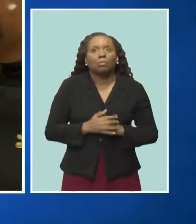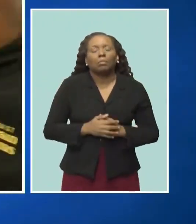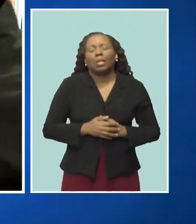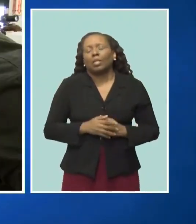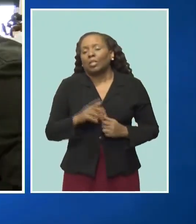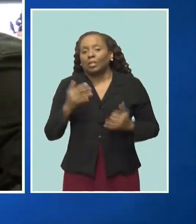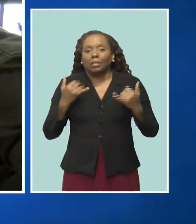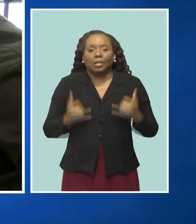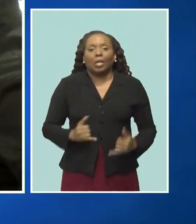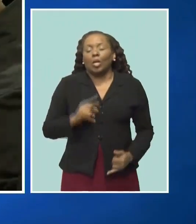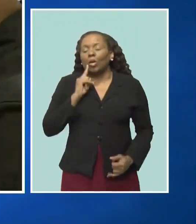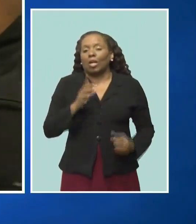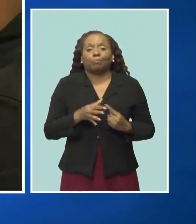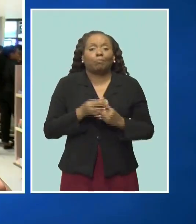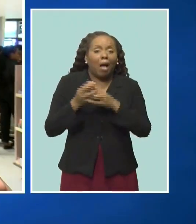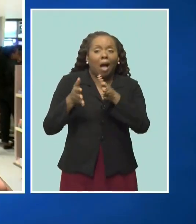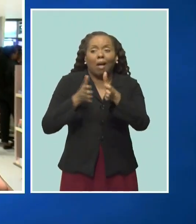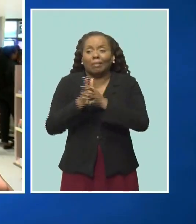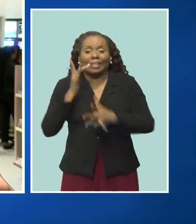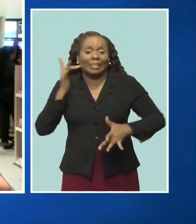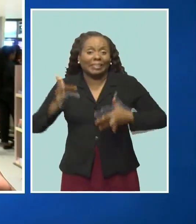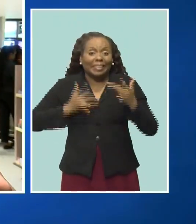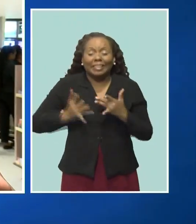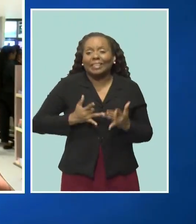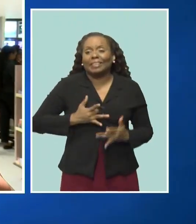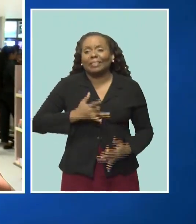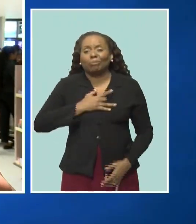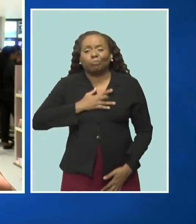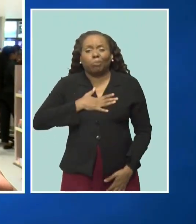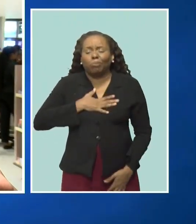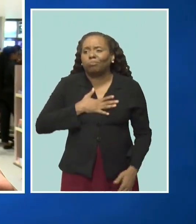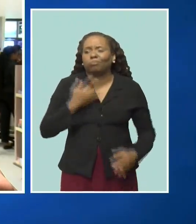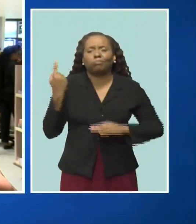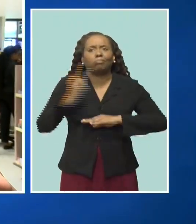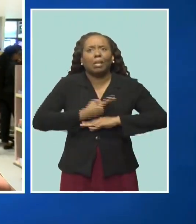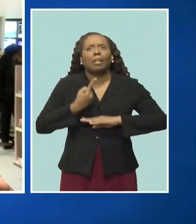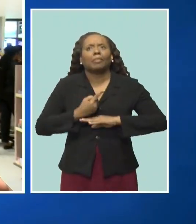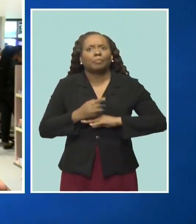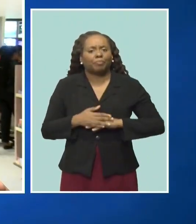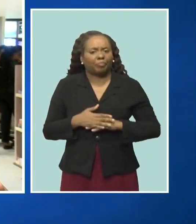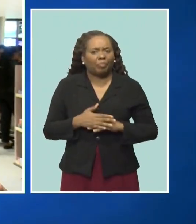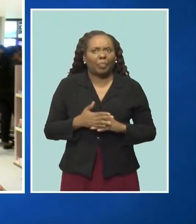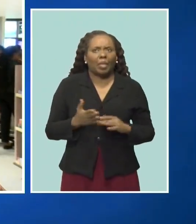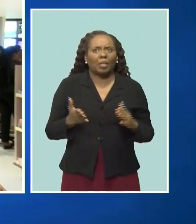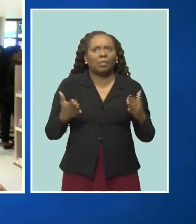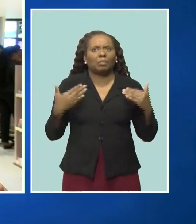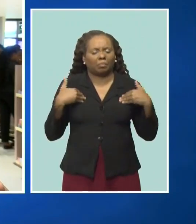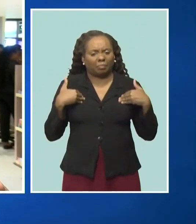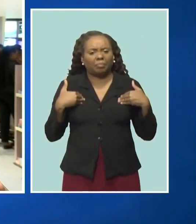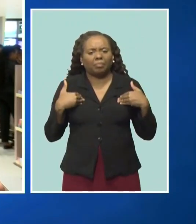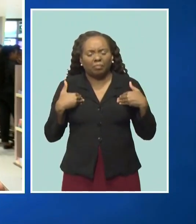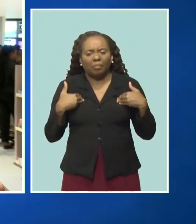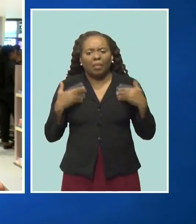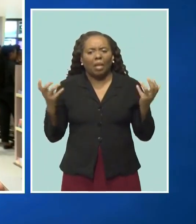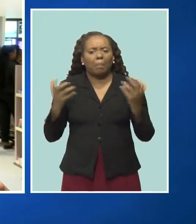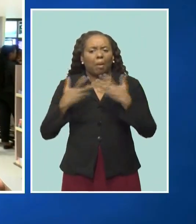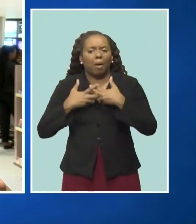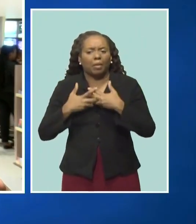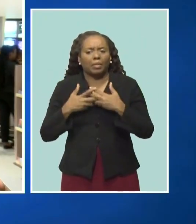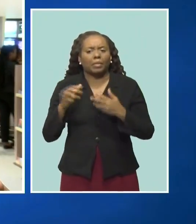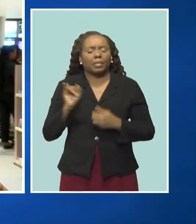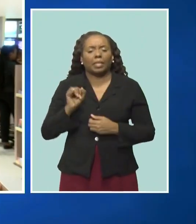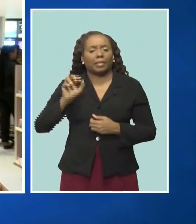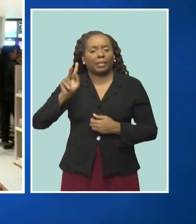emotional, special, exciting day, and to be launching it with partners as strong as we have in Essence Corp from Miami and the